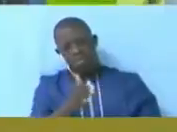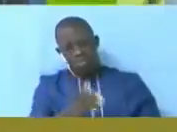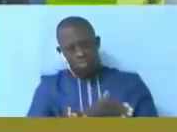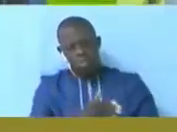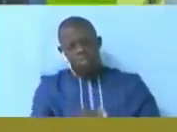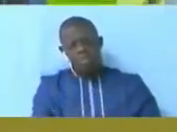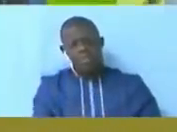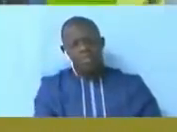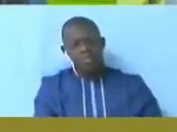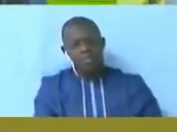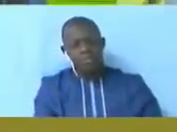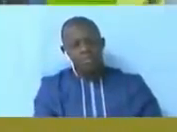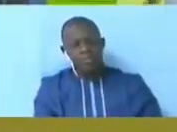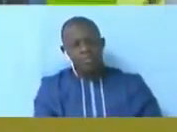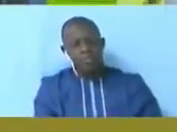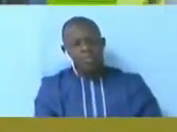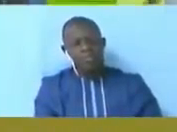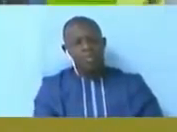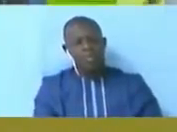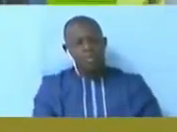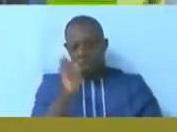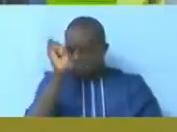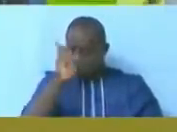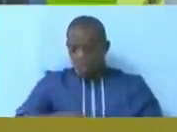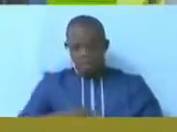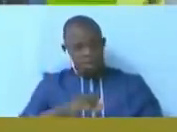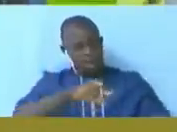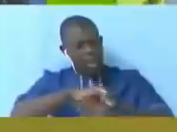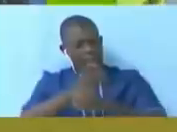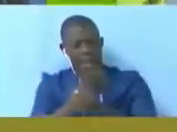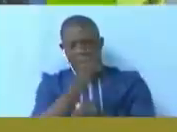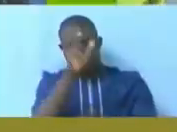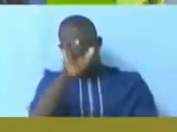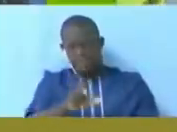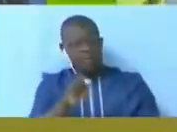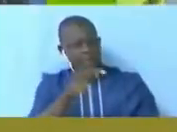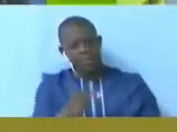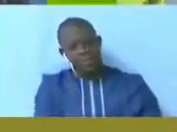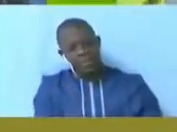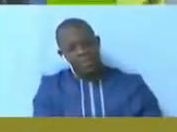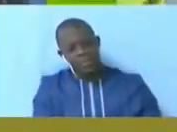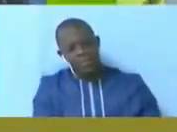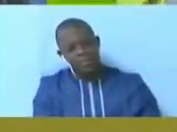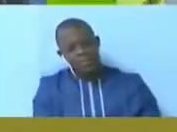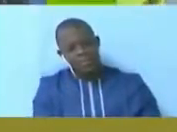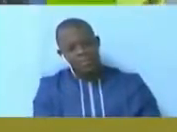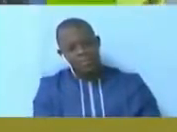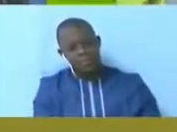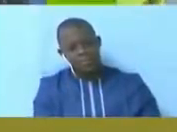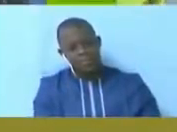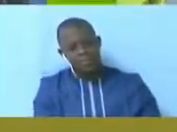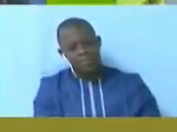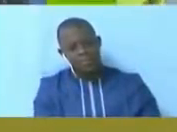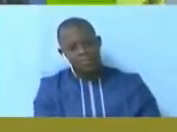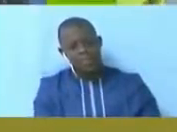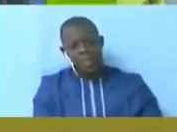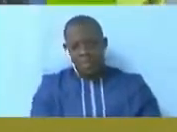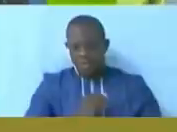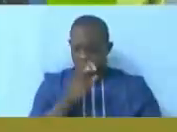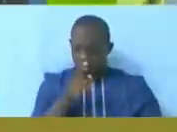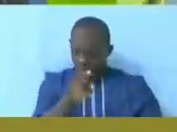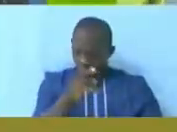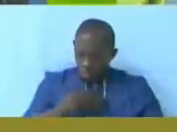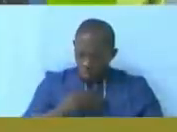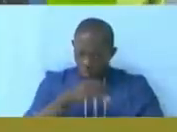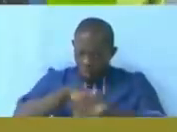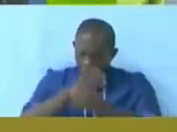ndingol di barabe jan abe janne. He said we must arrest him. Ako first nyanna mutalal. He said you want to arrest him? He said